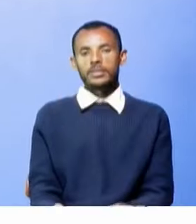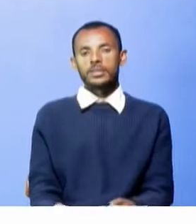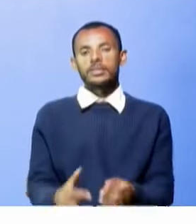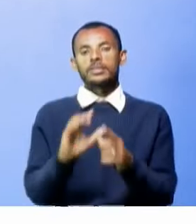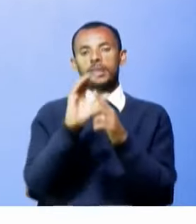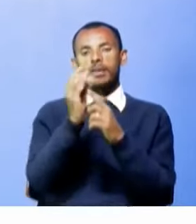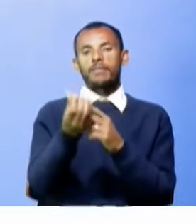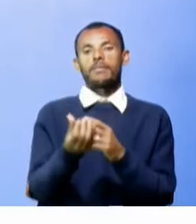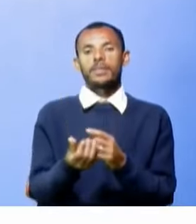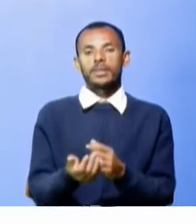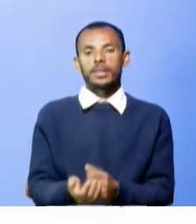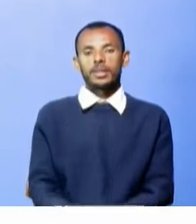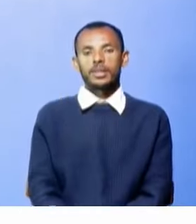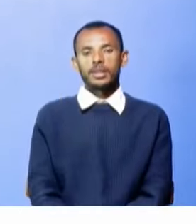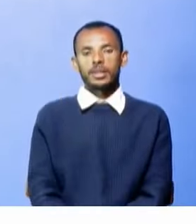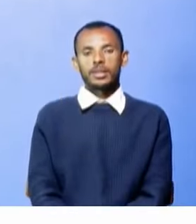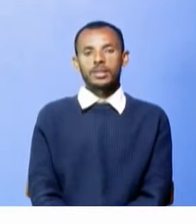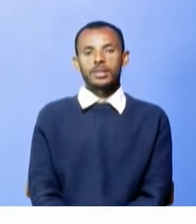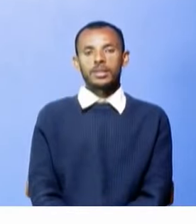events.